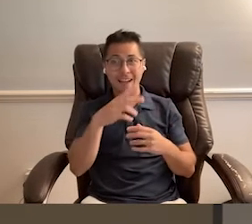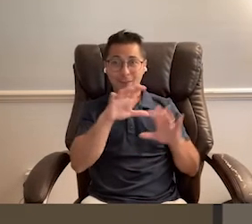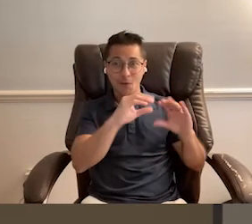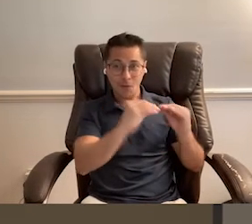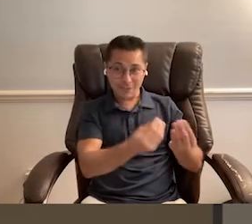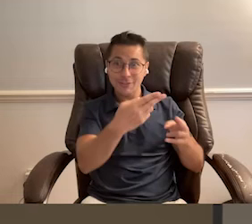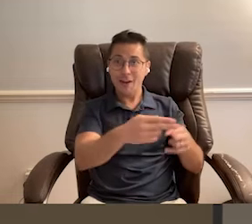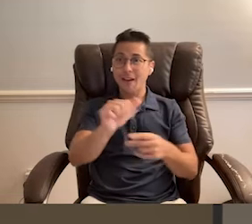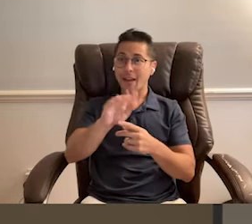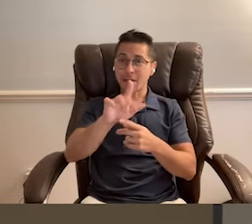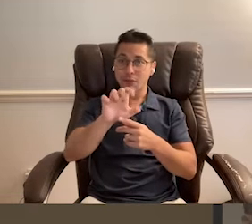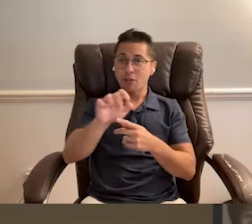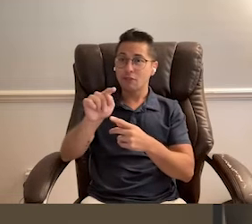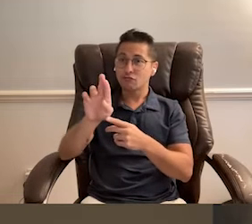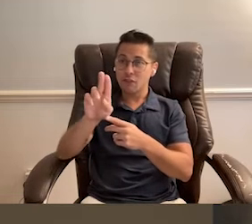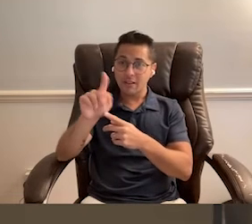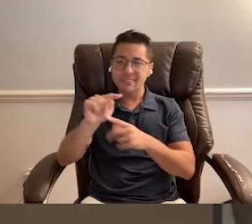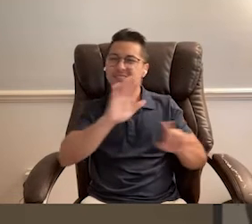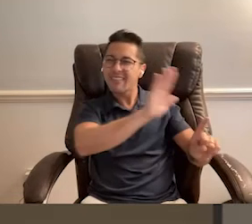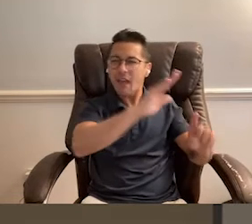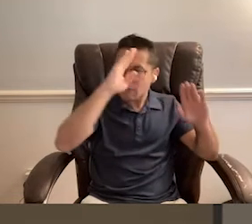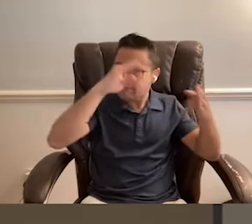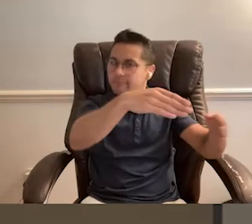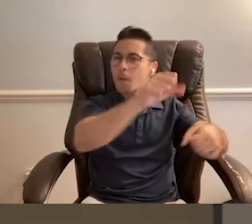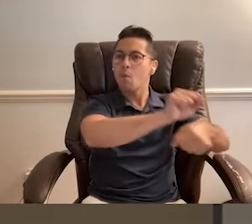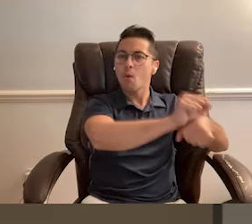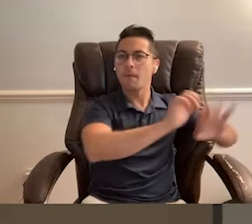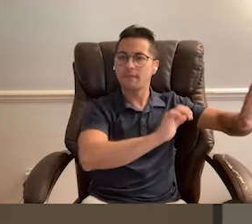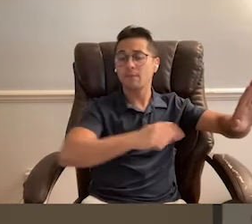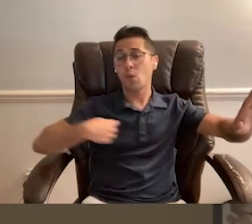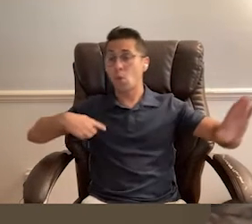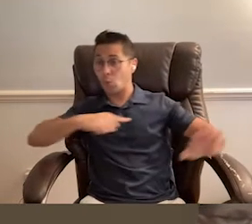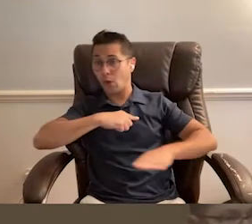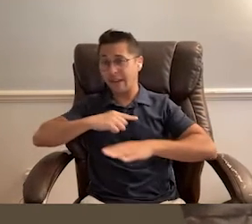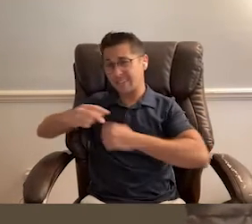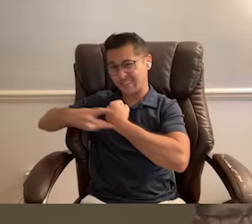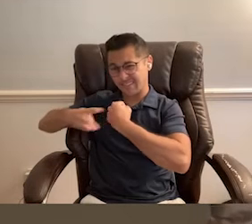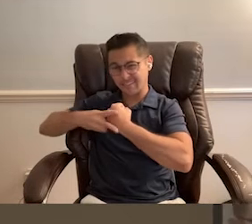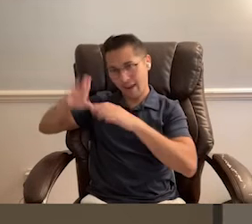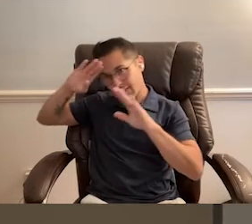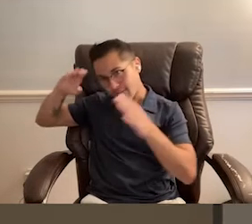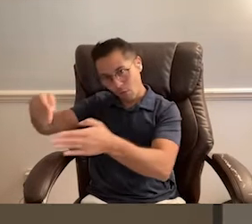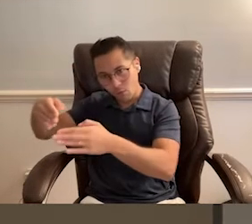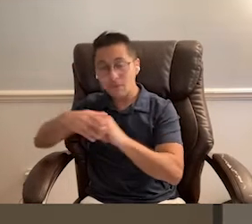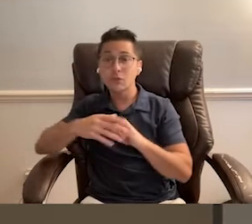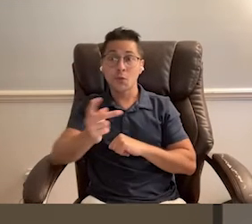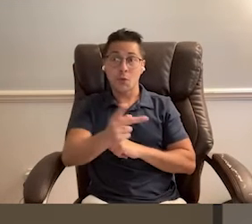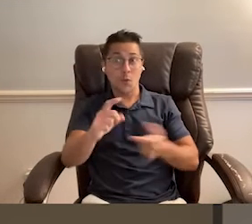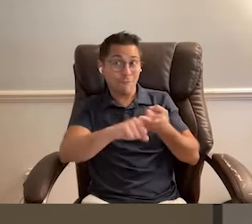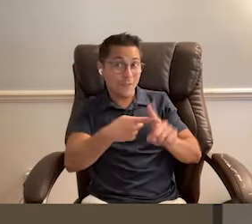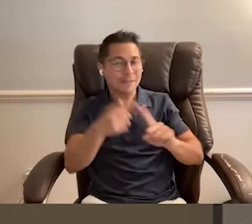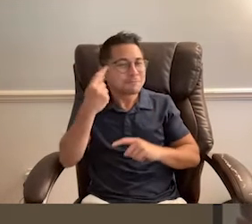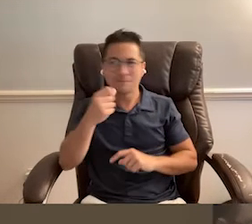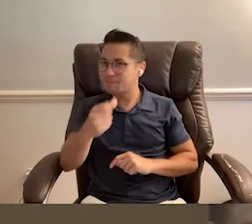very much employment focused. We are a savings focused program. We're friends. We're not the same organization at all.